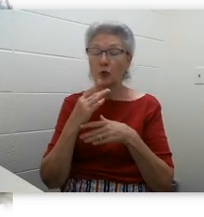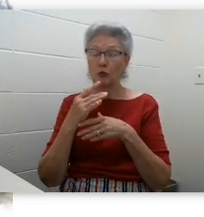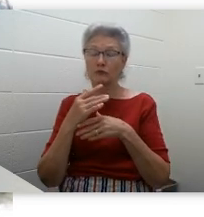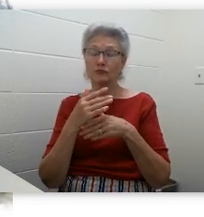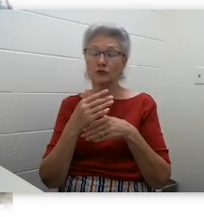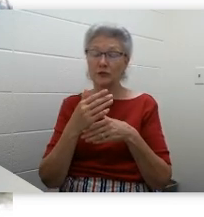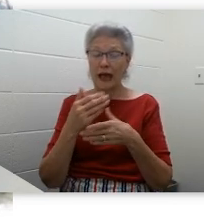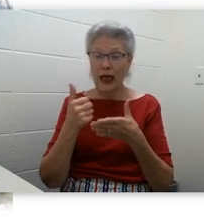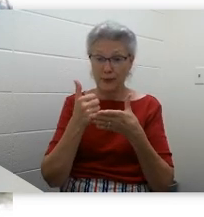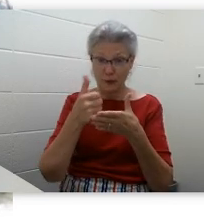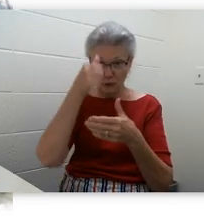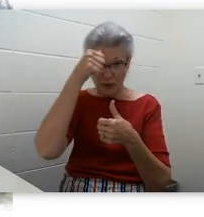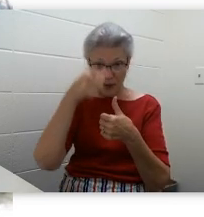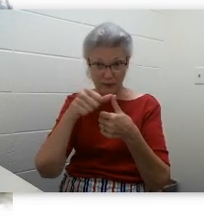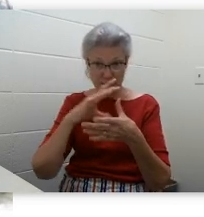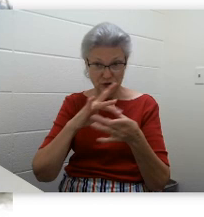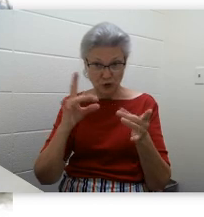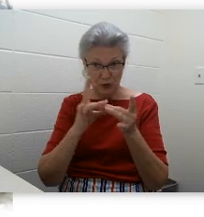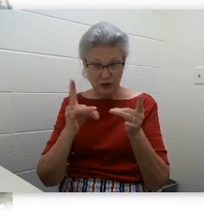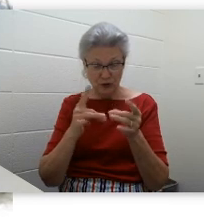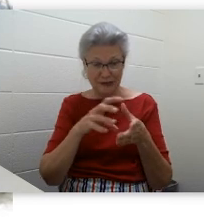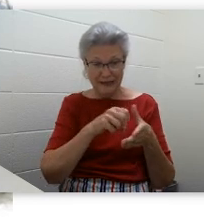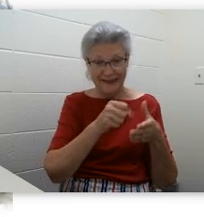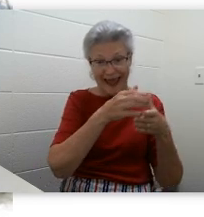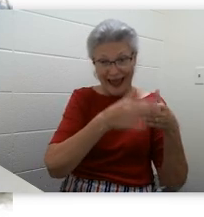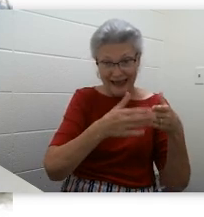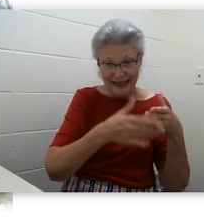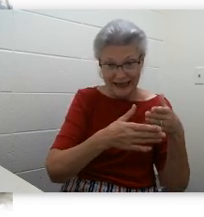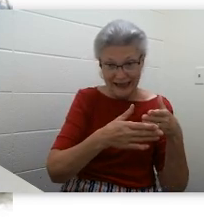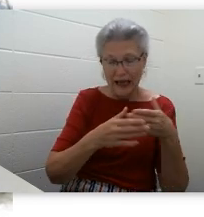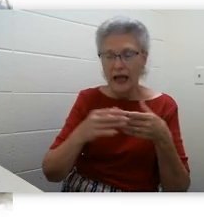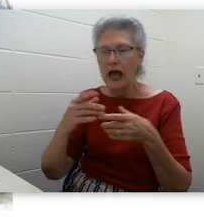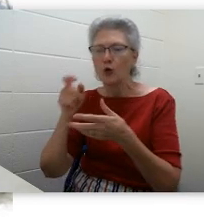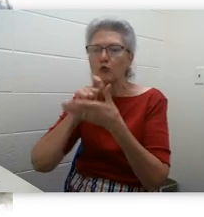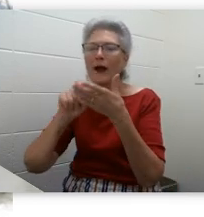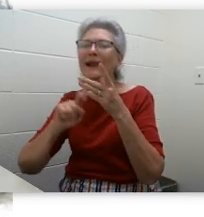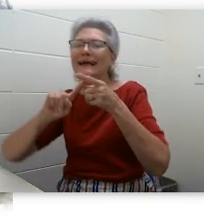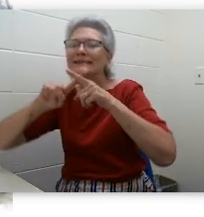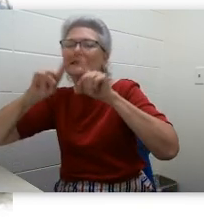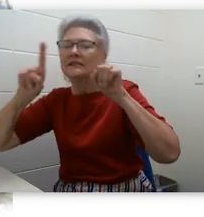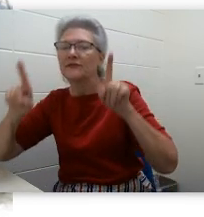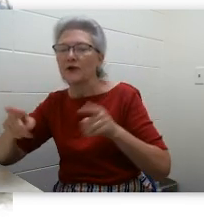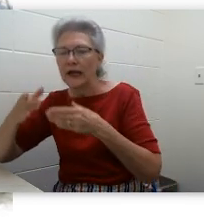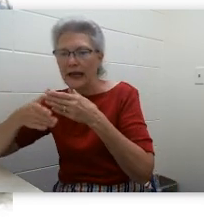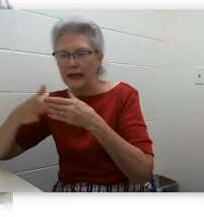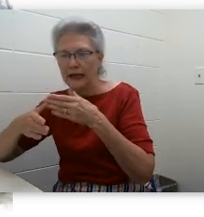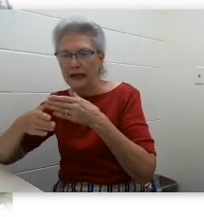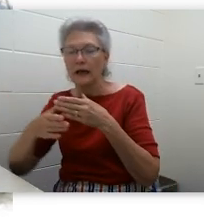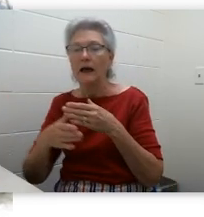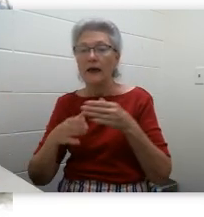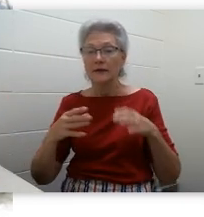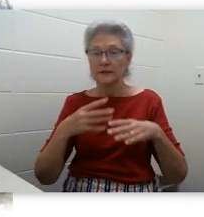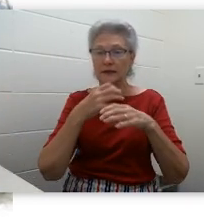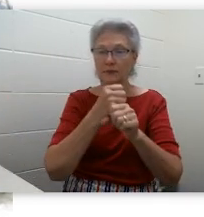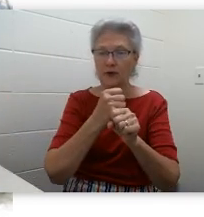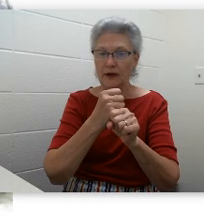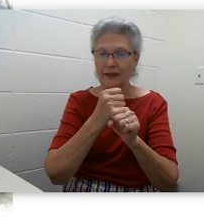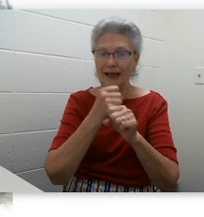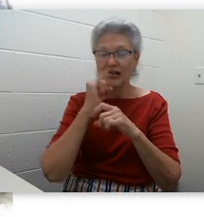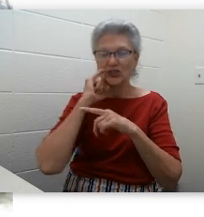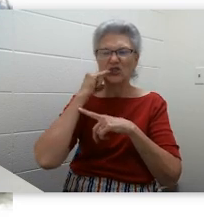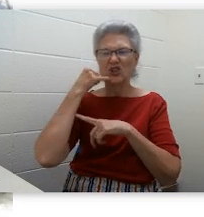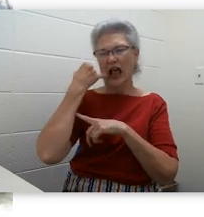that and create a different ending. So, the summary of Snow White Meets the Huntsman is